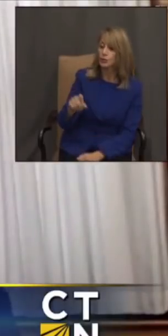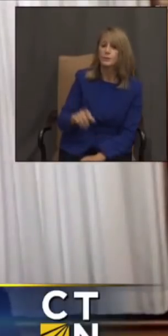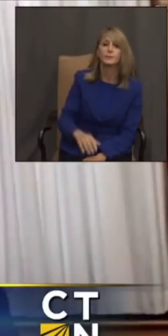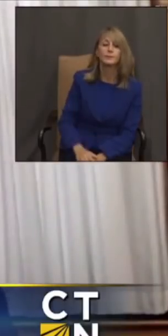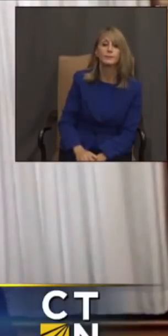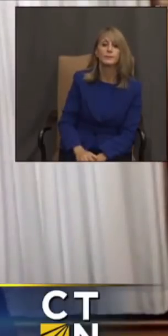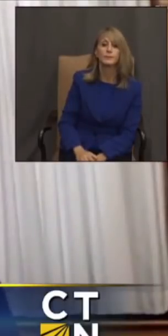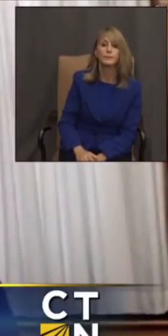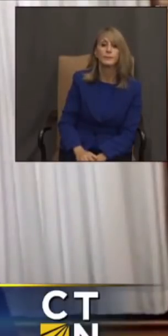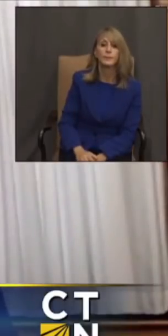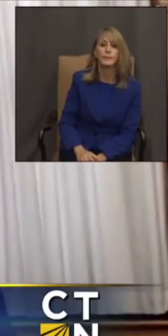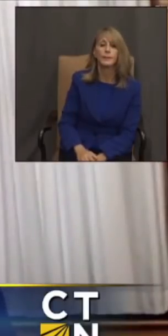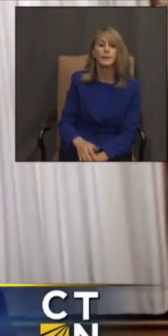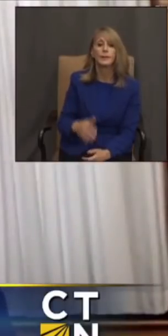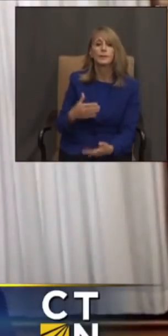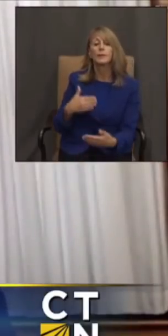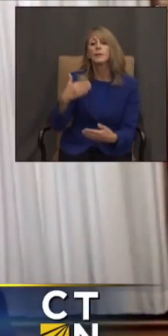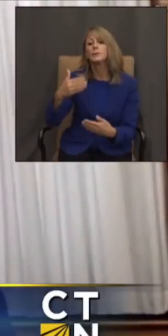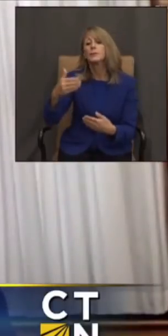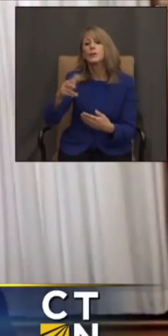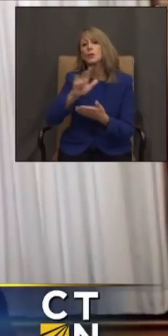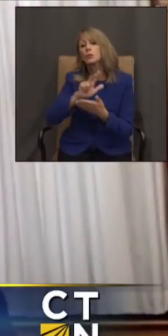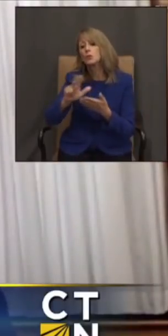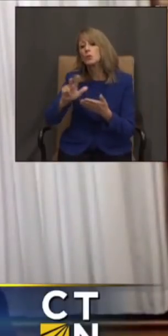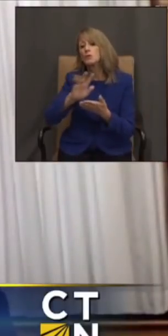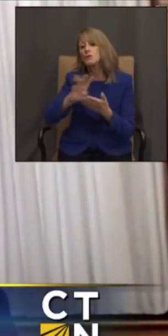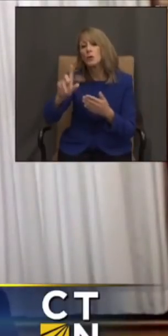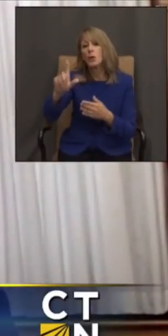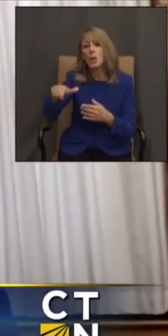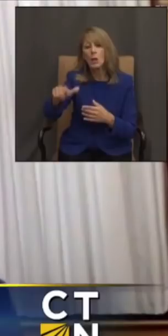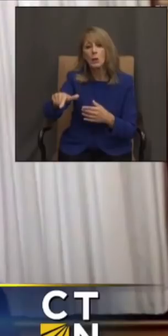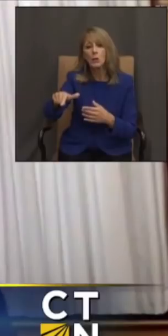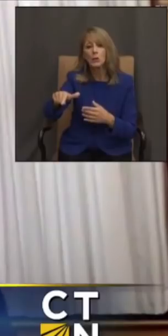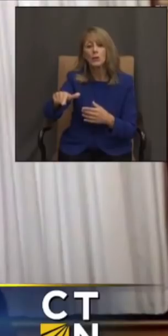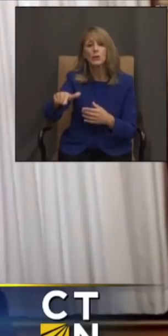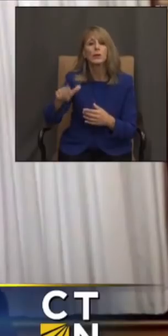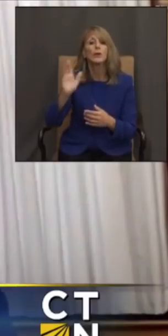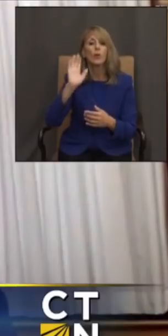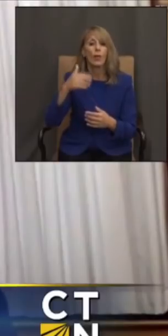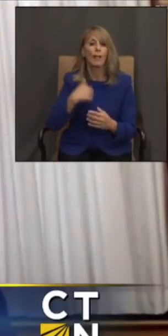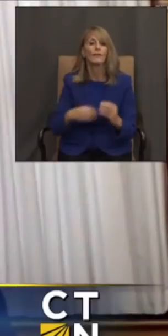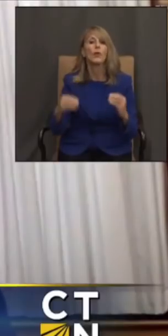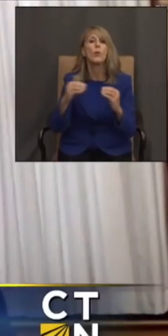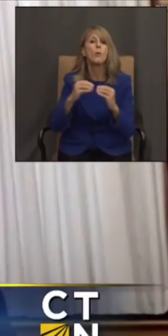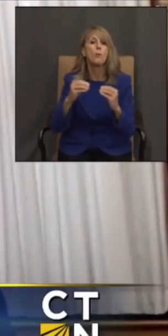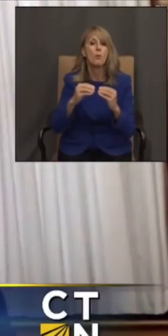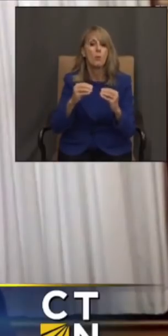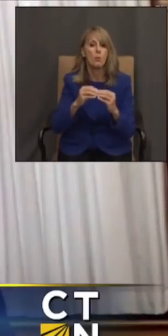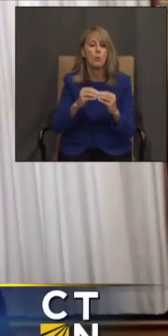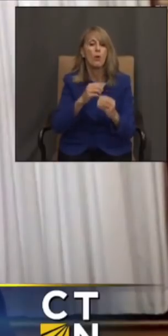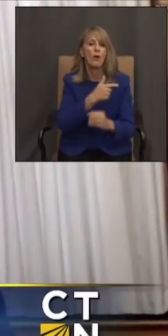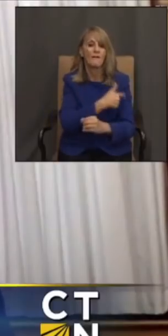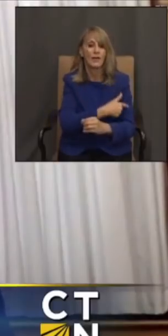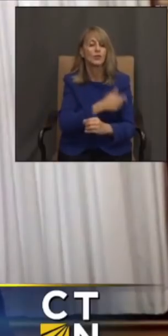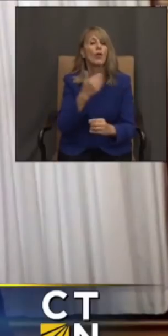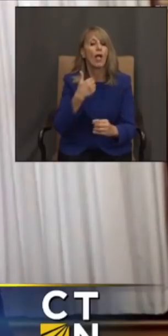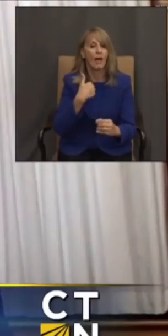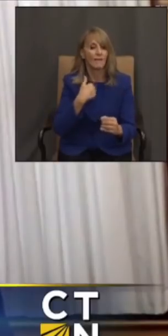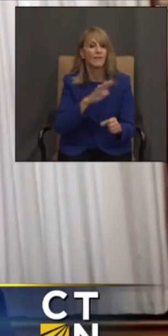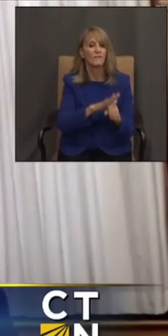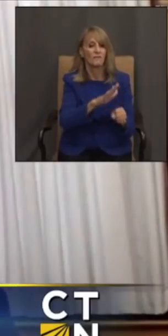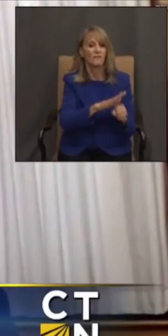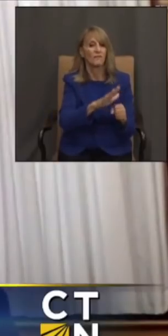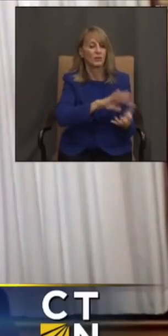is, 3 to 4 weeks from now, we're anticipating that we will have significantly more supply than demand in